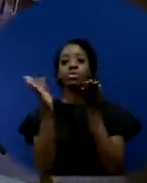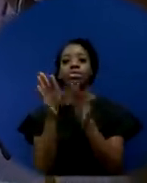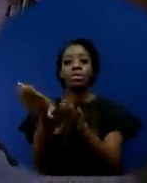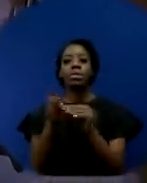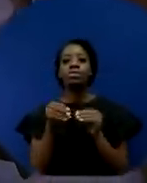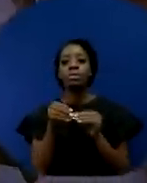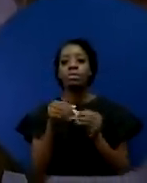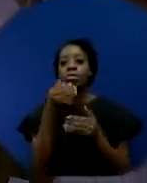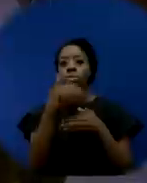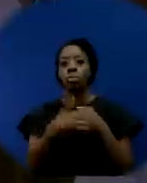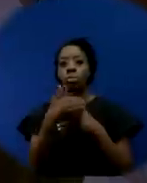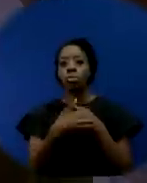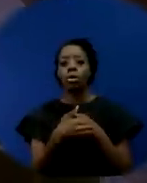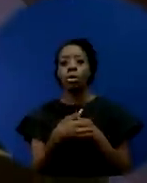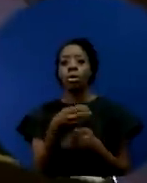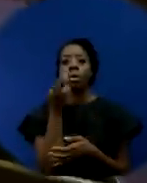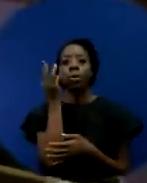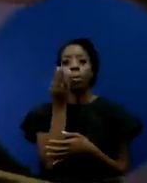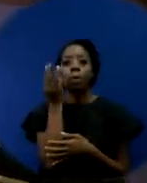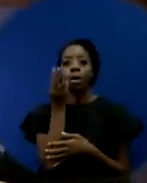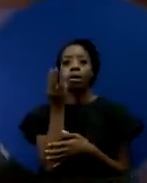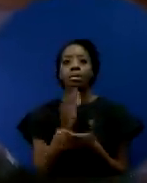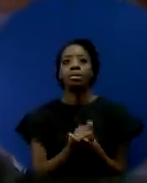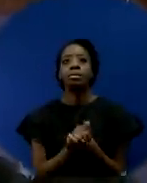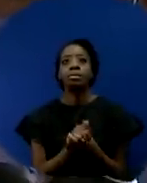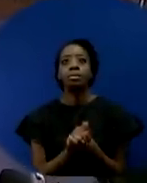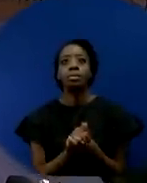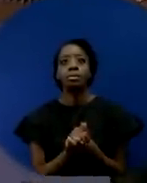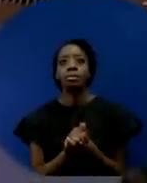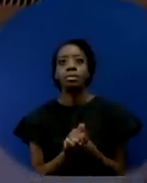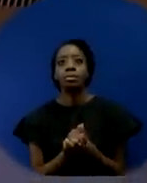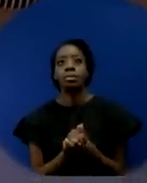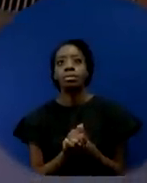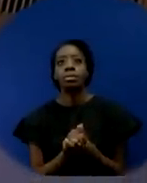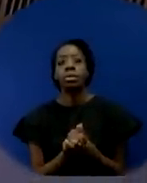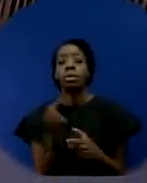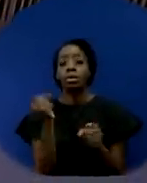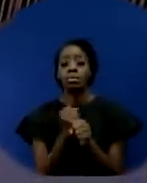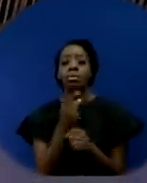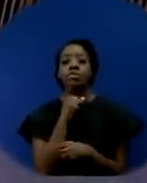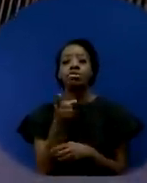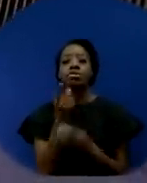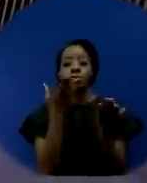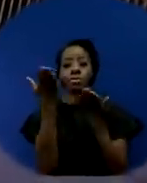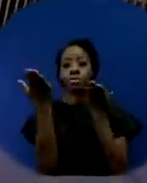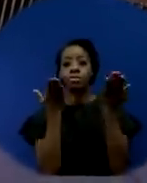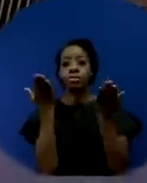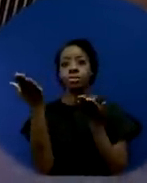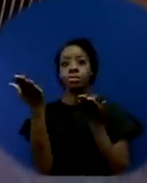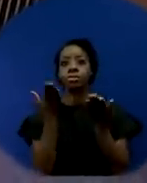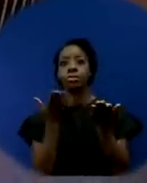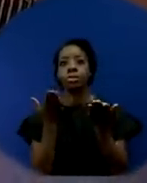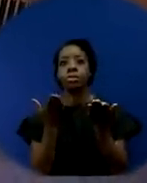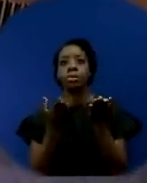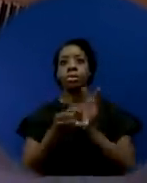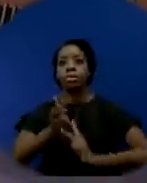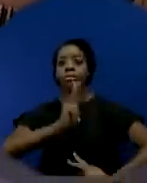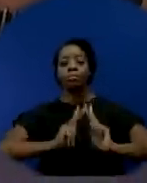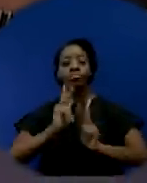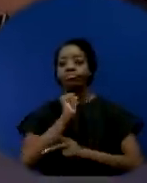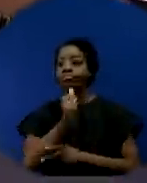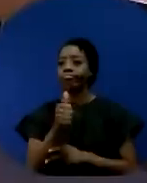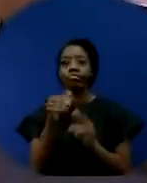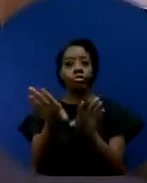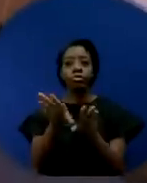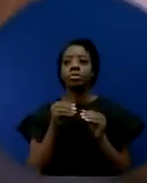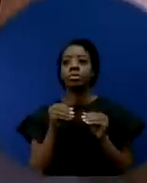your elements, as you came into the Lord's church, I see this north. We'll make sure that you are served. Those who have not received the